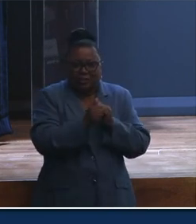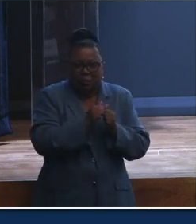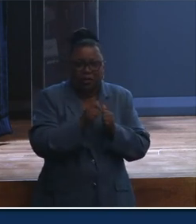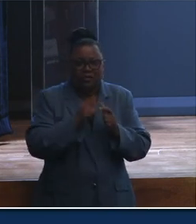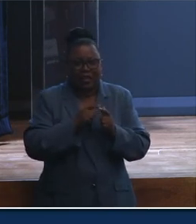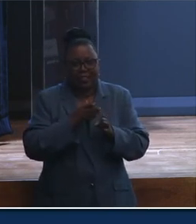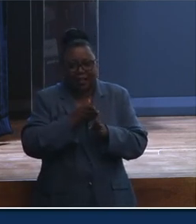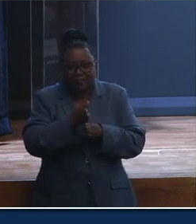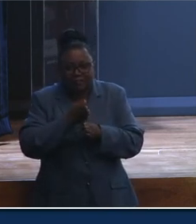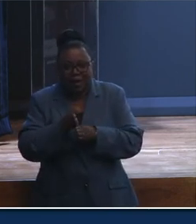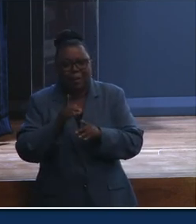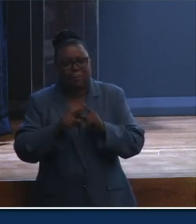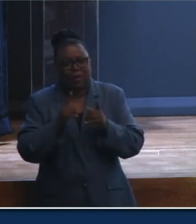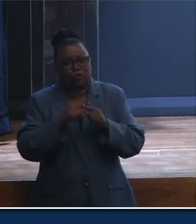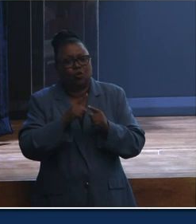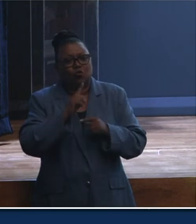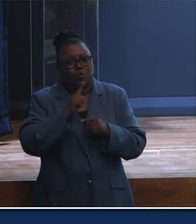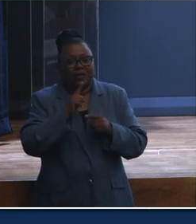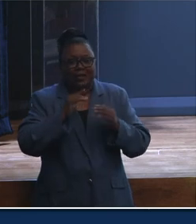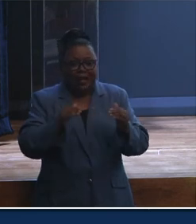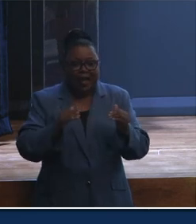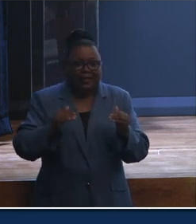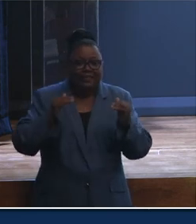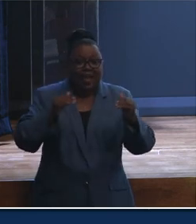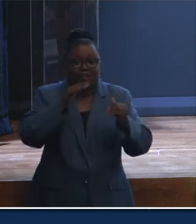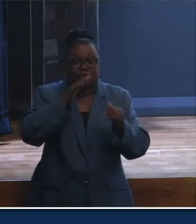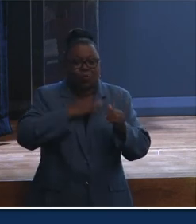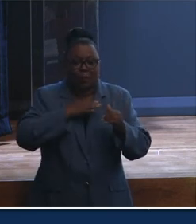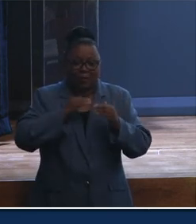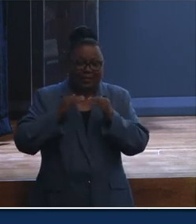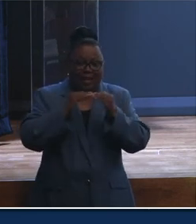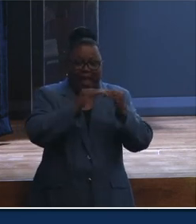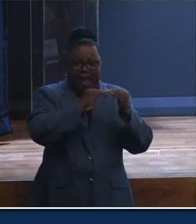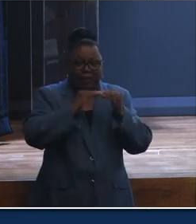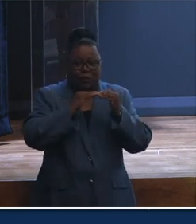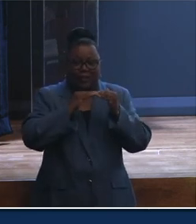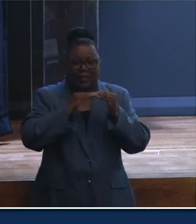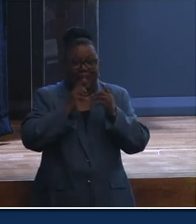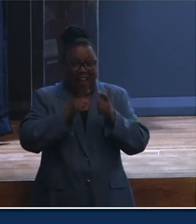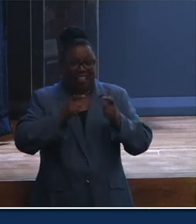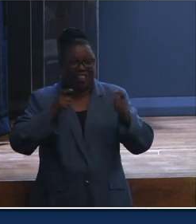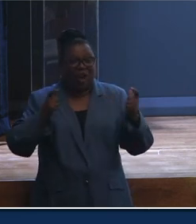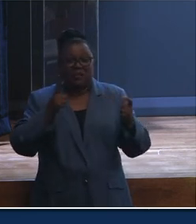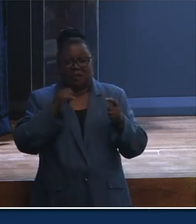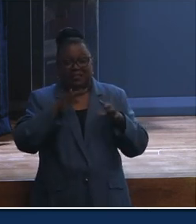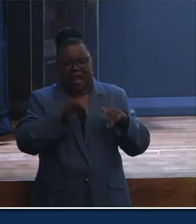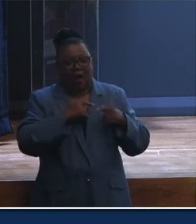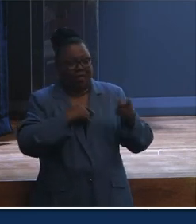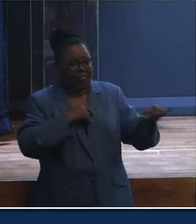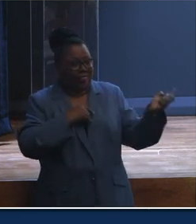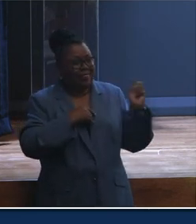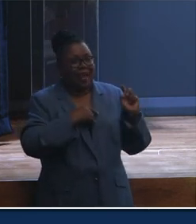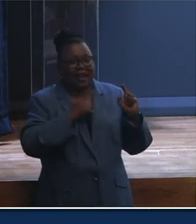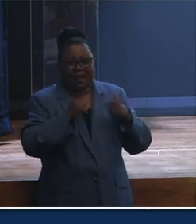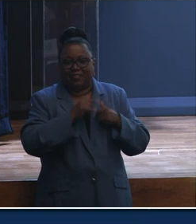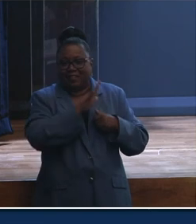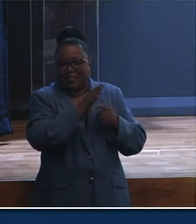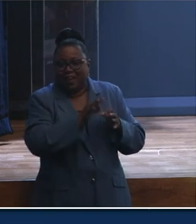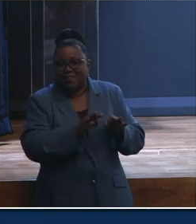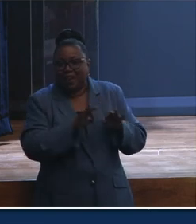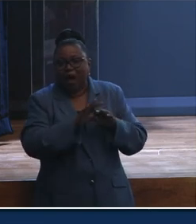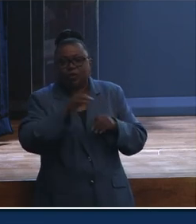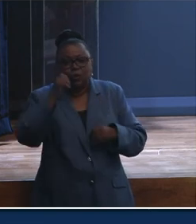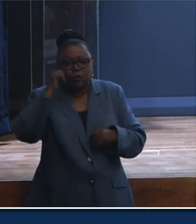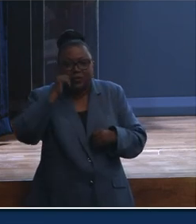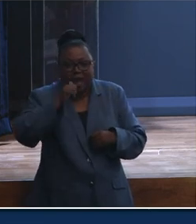in their craft, but to really advance women's equity writ large because of the way in which they have lived their values